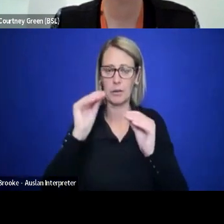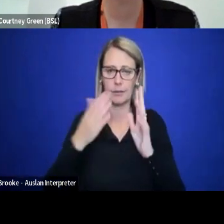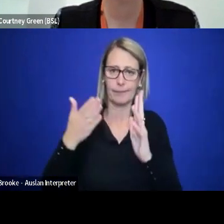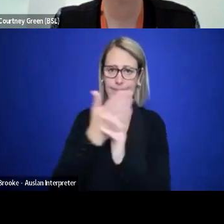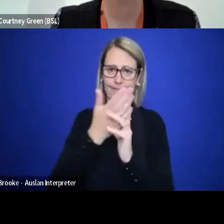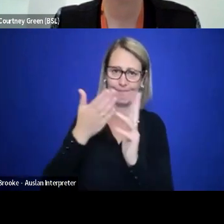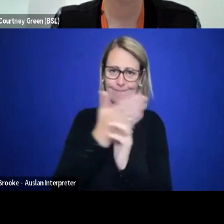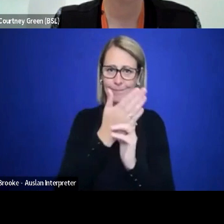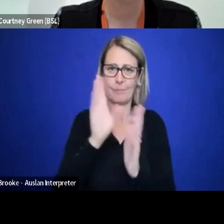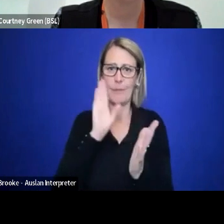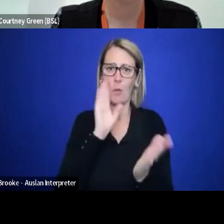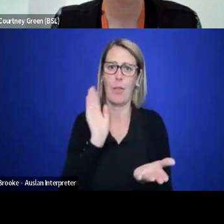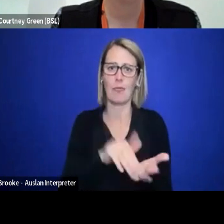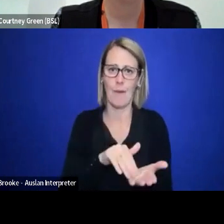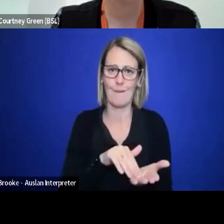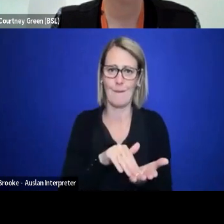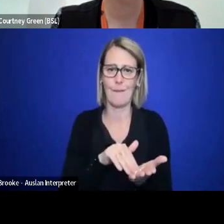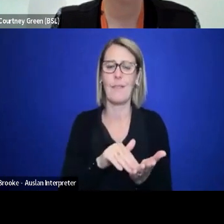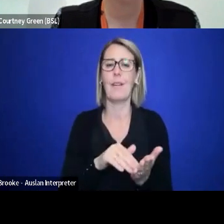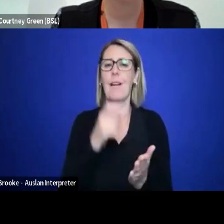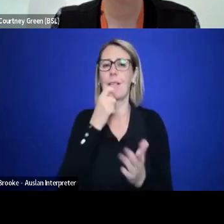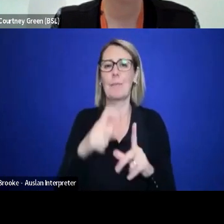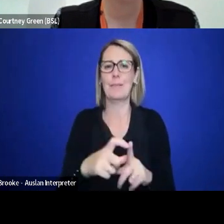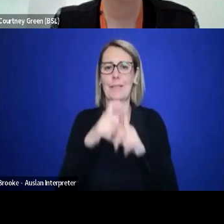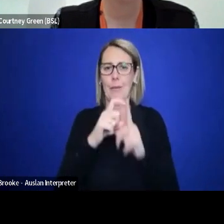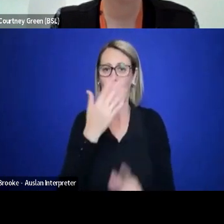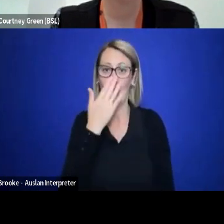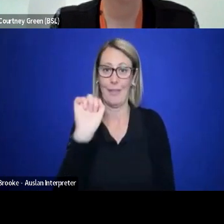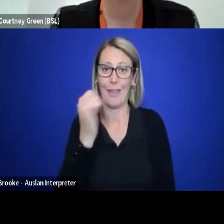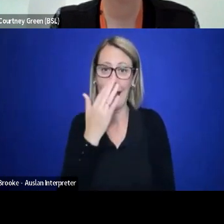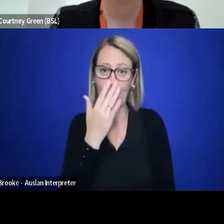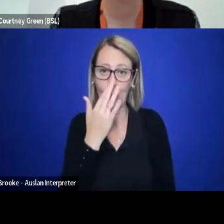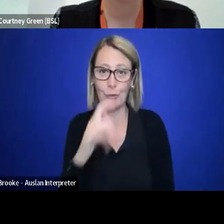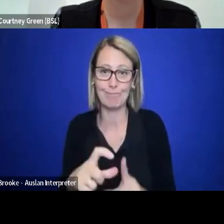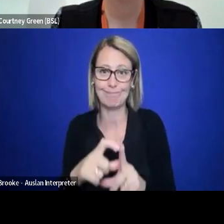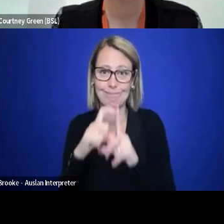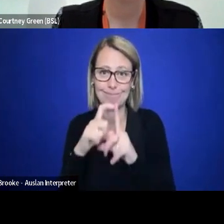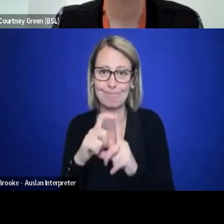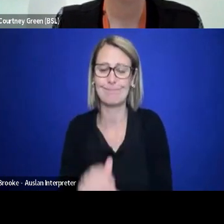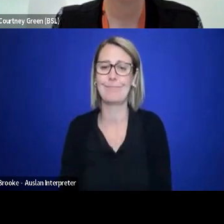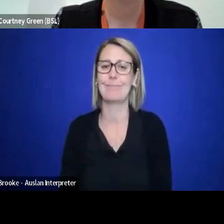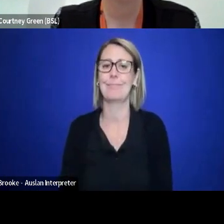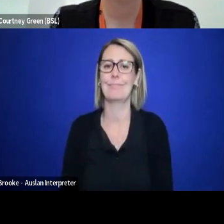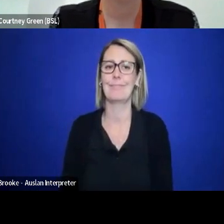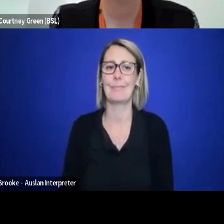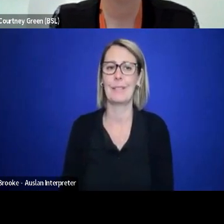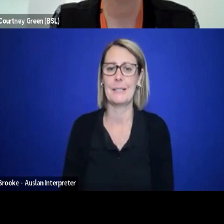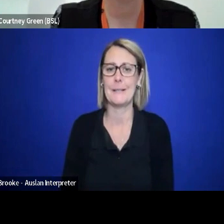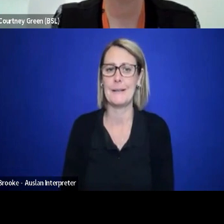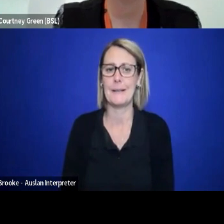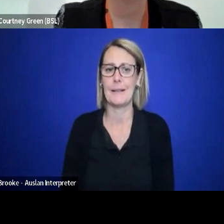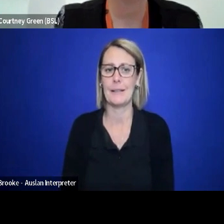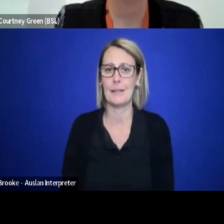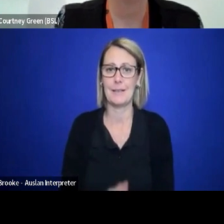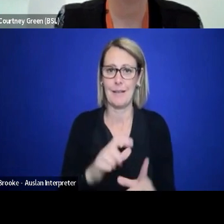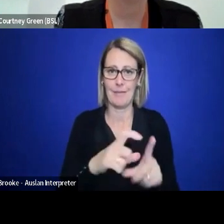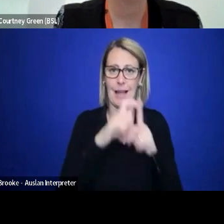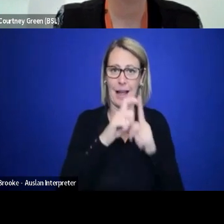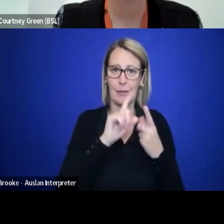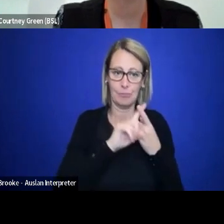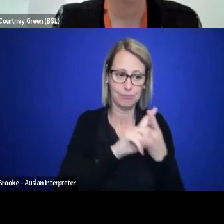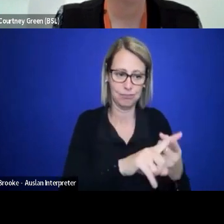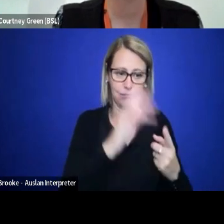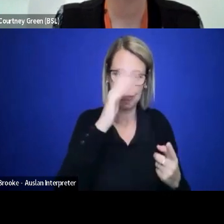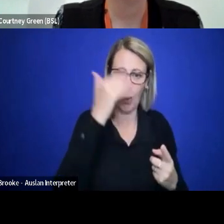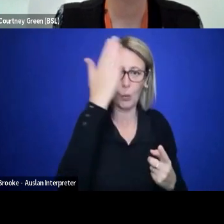arriving. It was a bit difficult because of the age they were at to be able to stay in high school for a long period